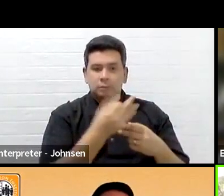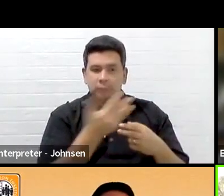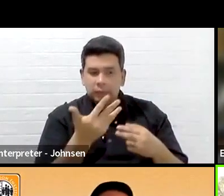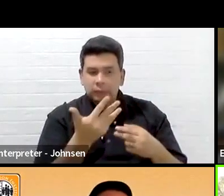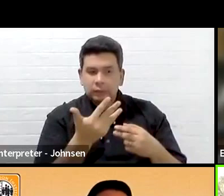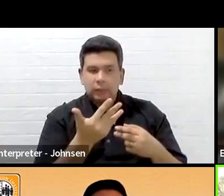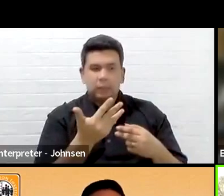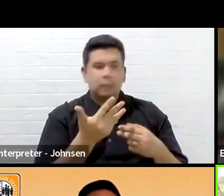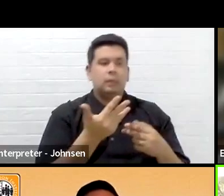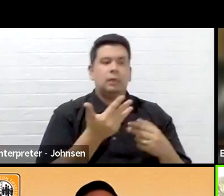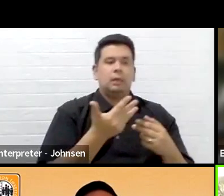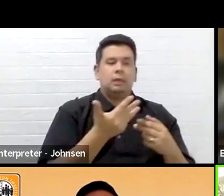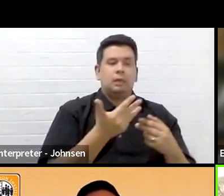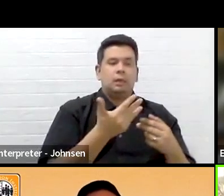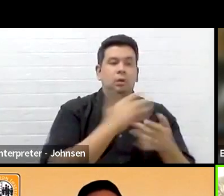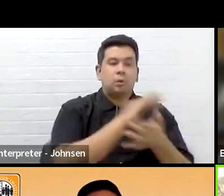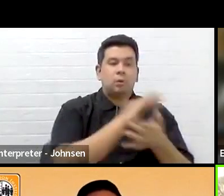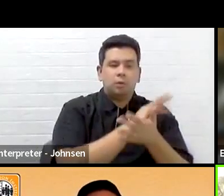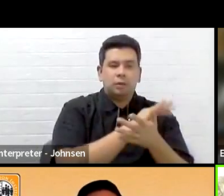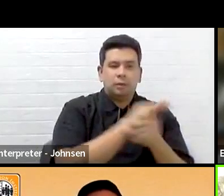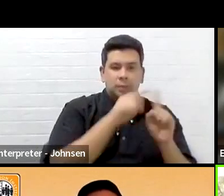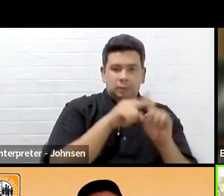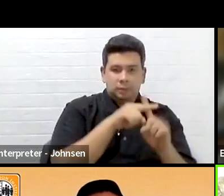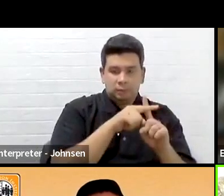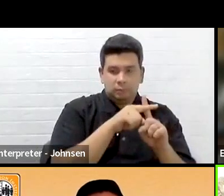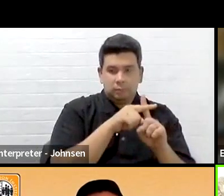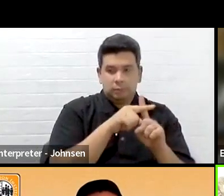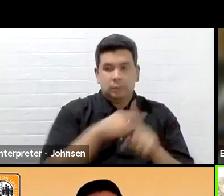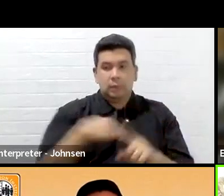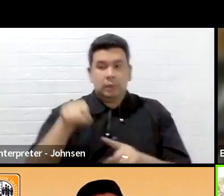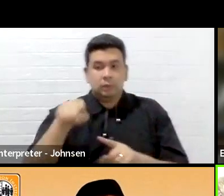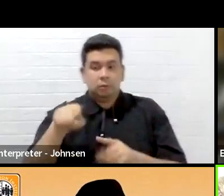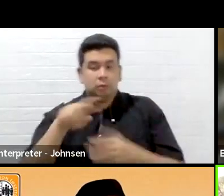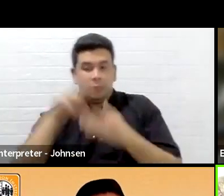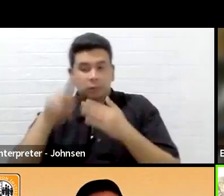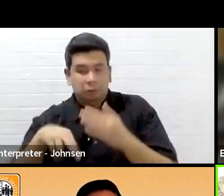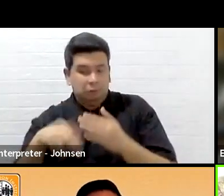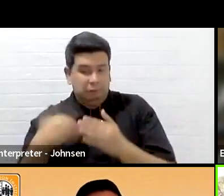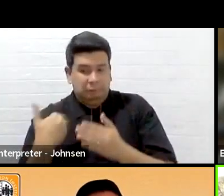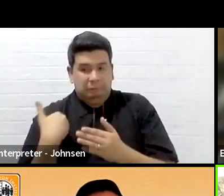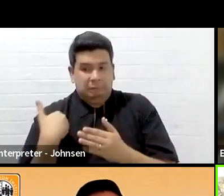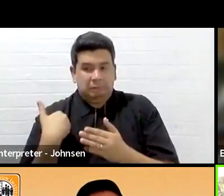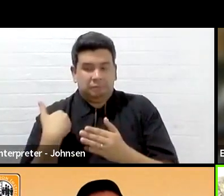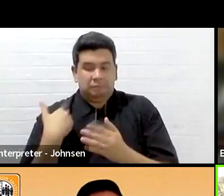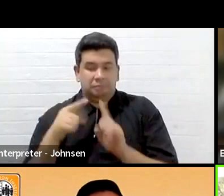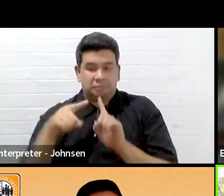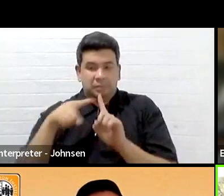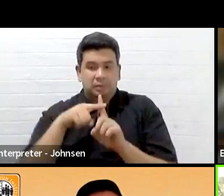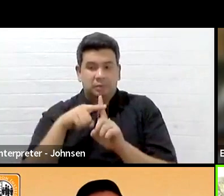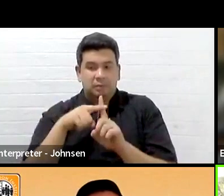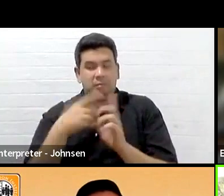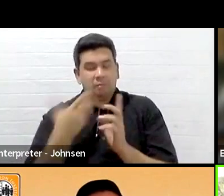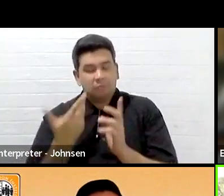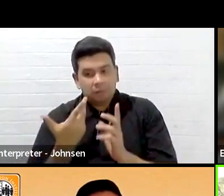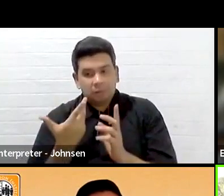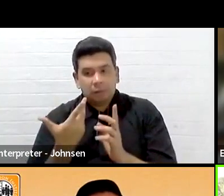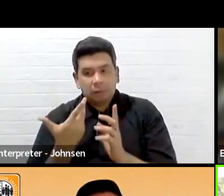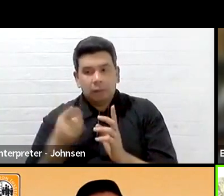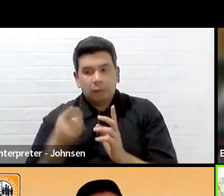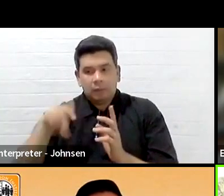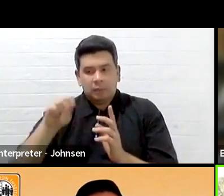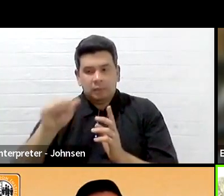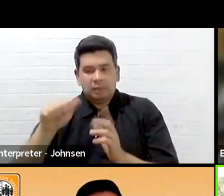PSA is adding those who are not positively tested. That is the reason for the